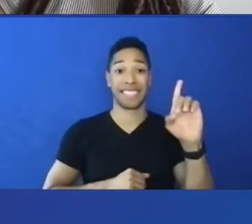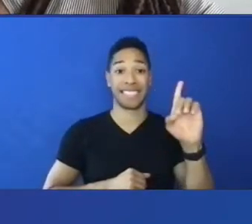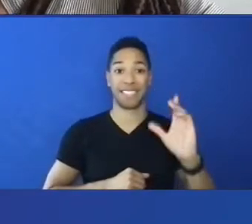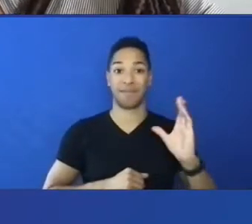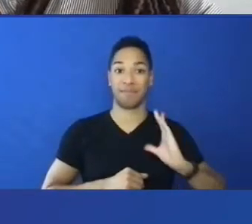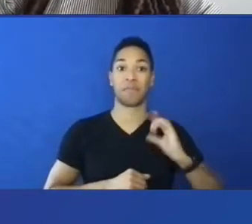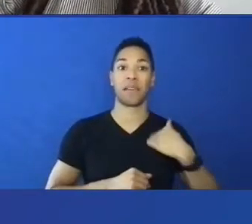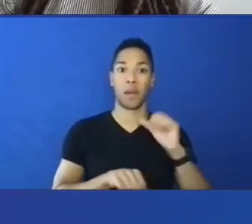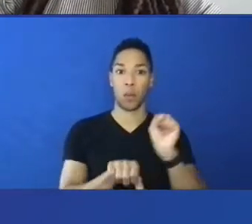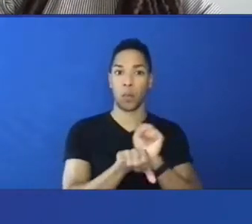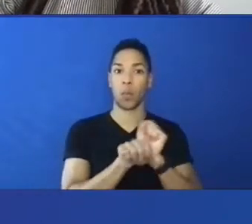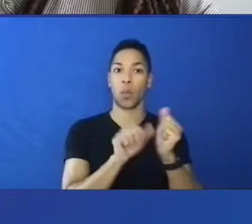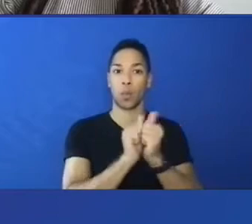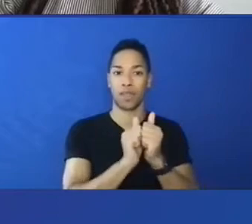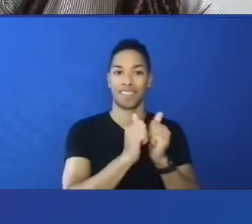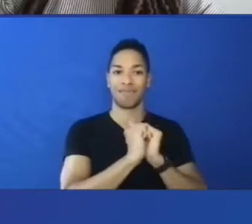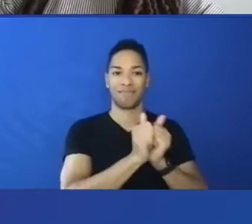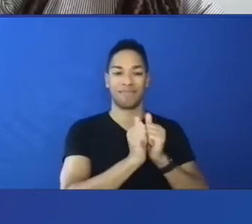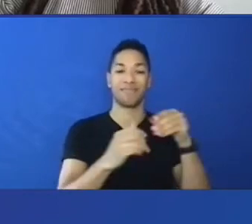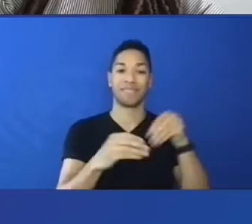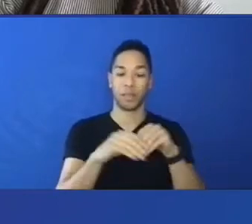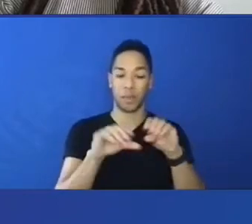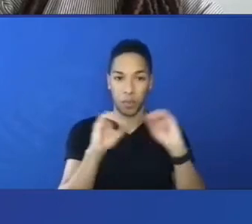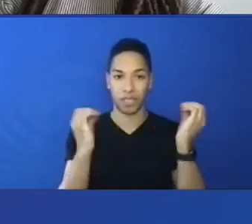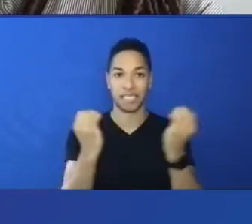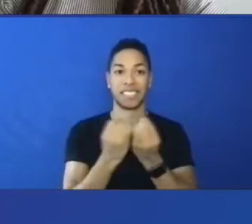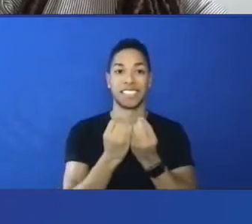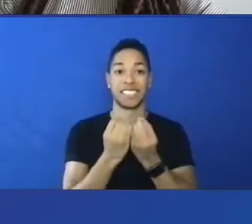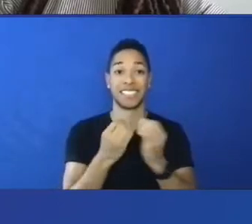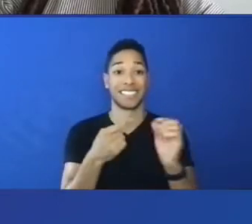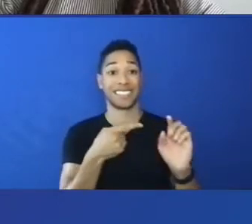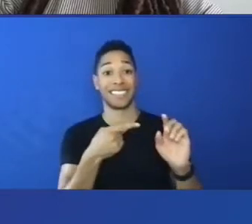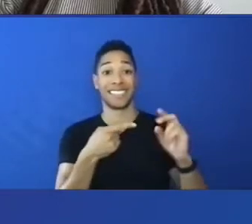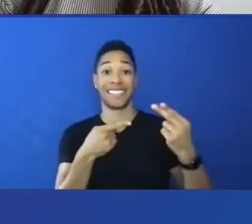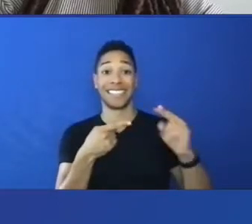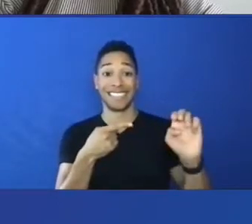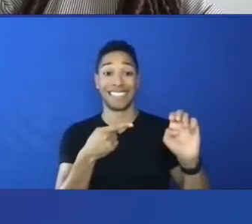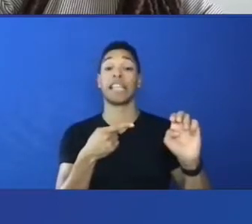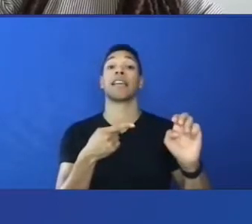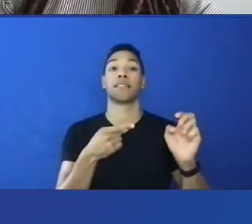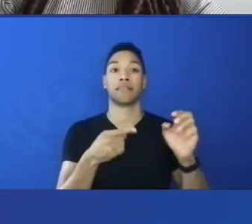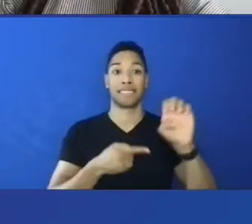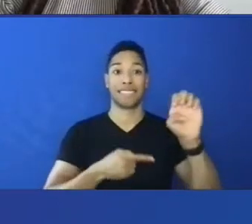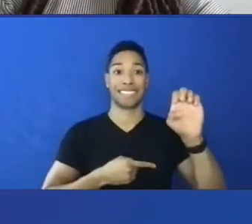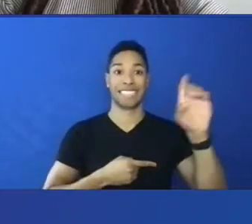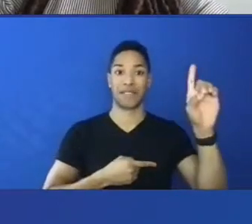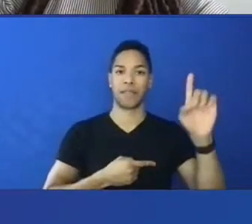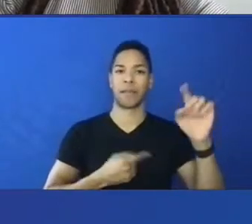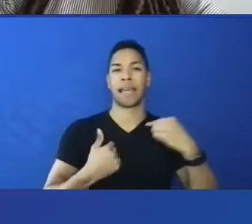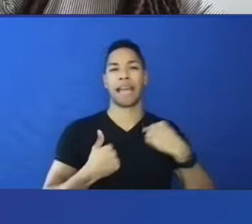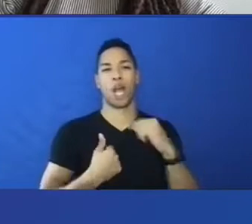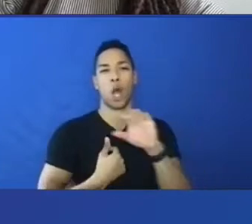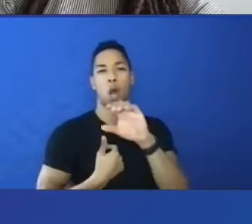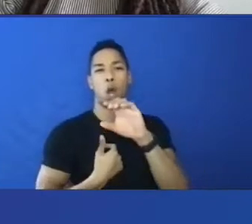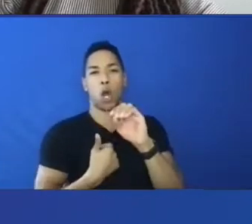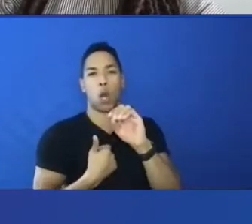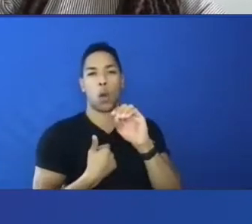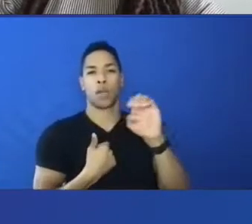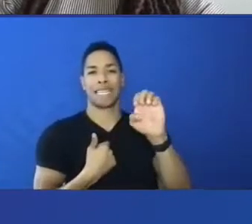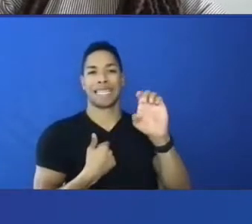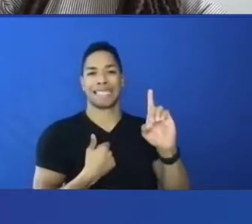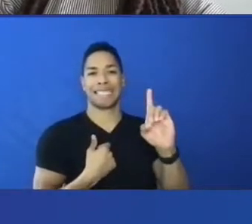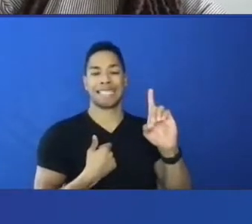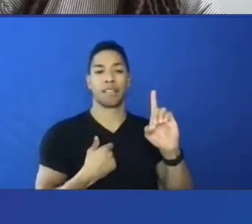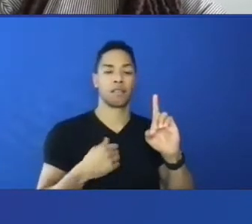together before in the organization. And so he was executive director and I was kind of like co-executive director. We did everything